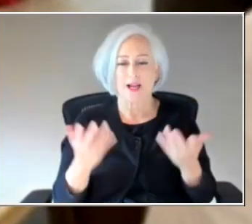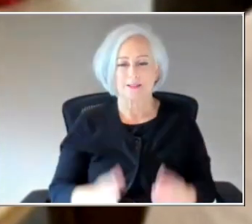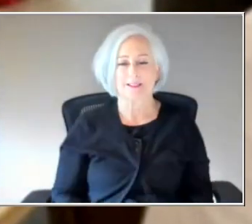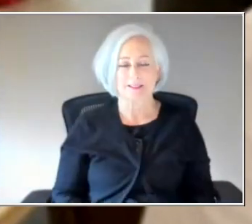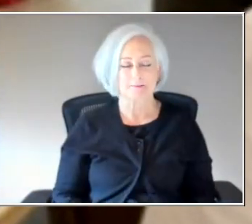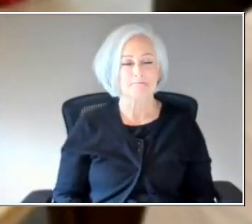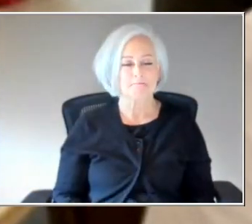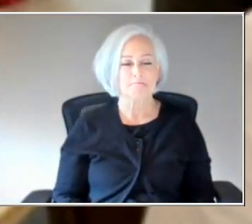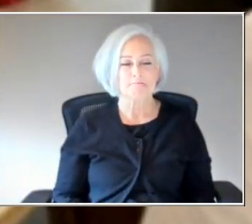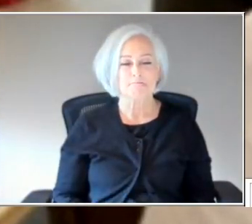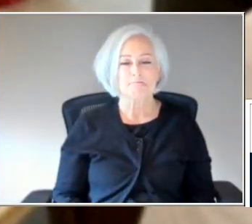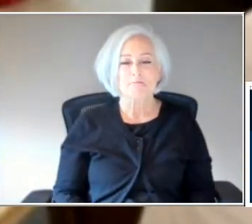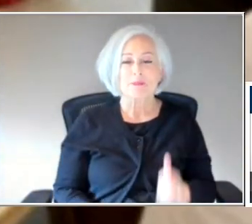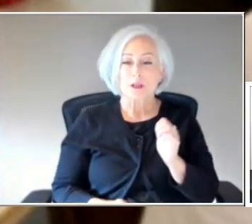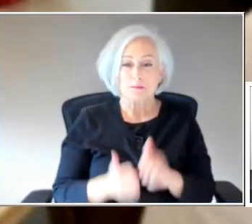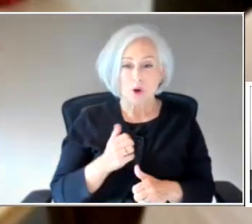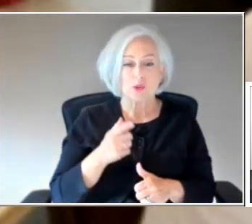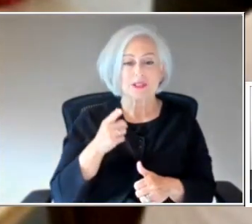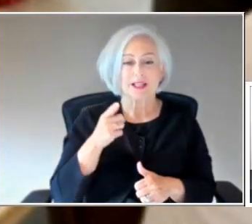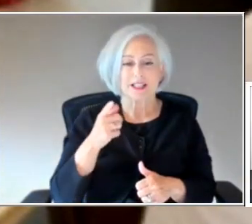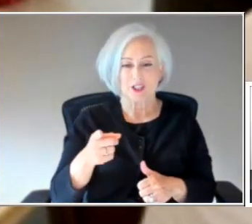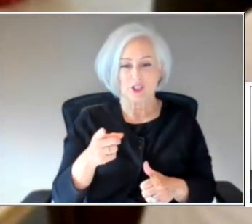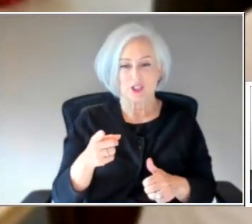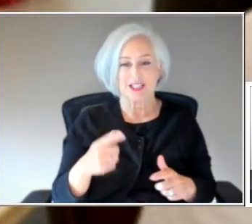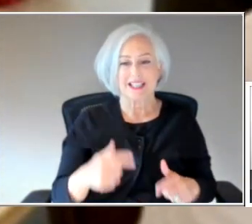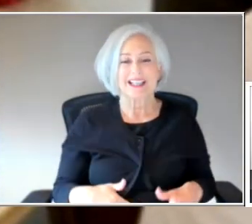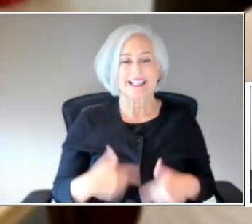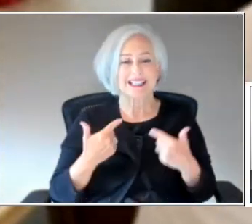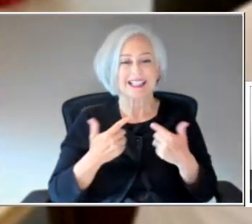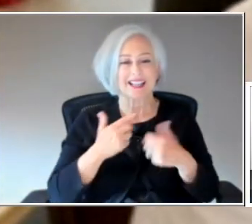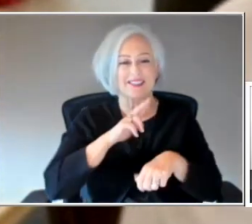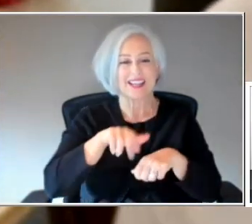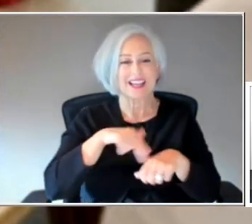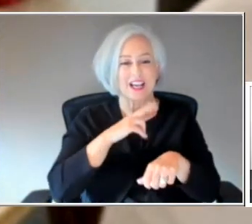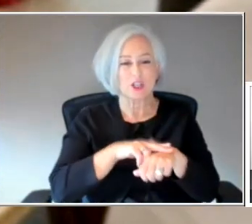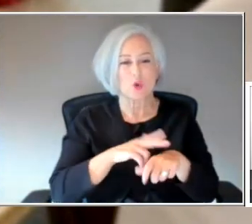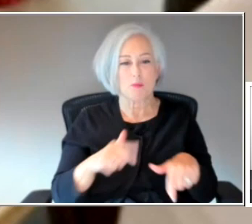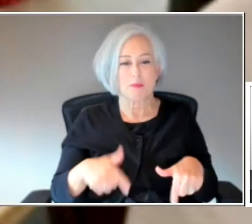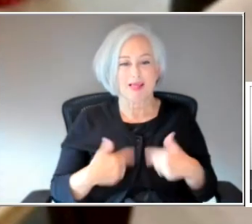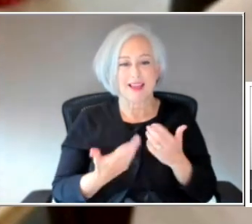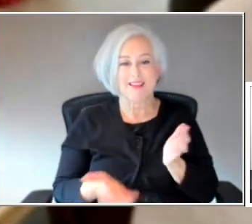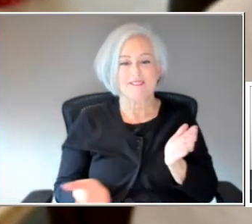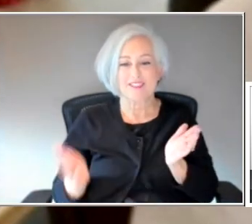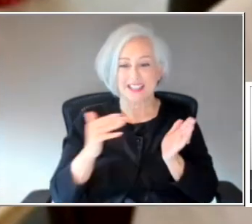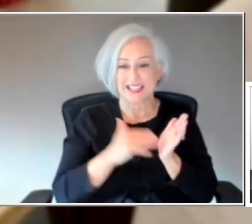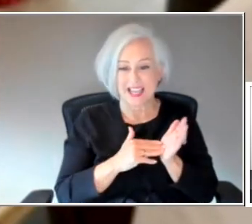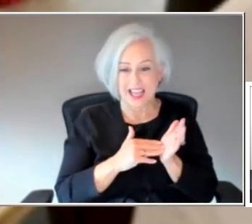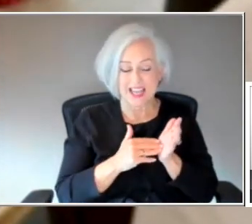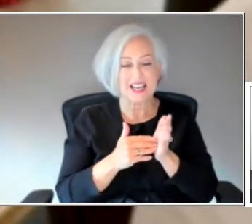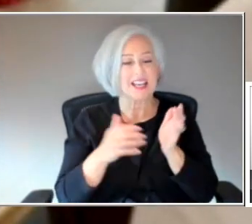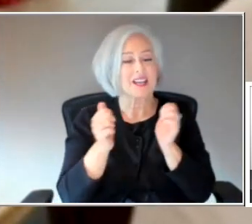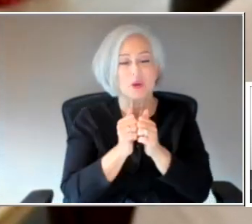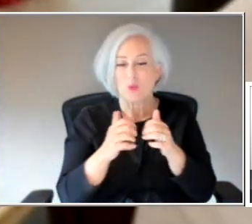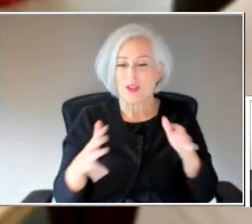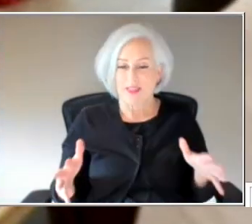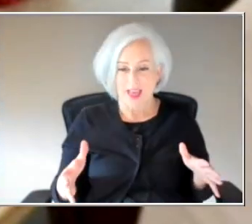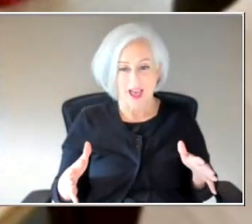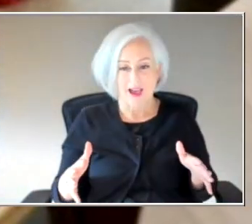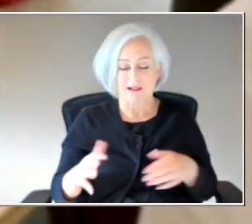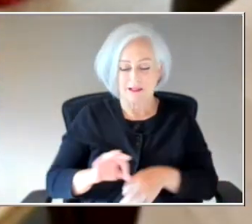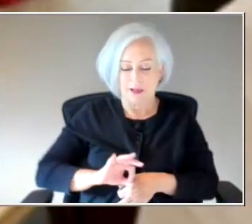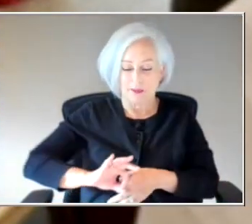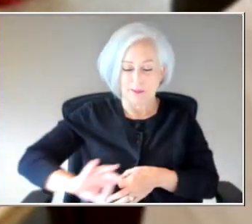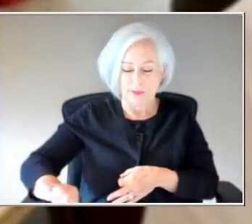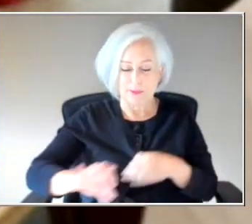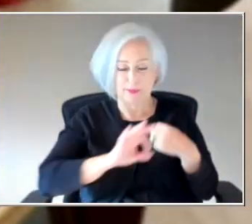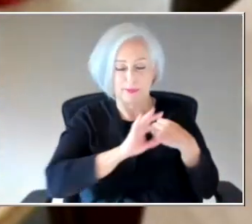Mostly that she's getting to live a normal life again without having poses and things coming out of her